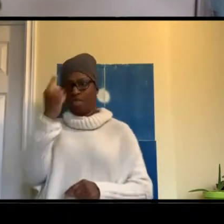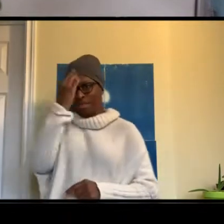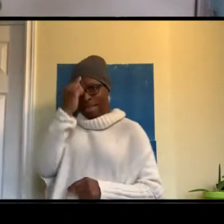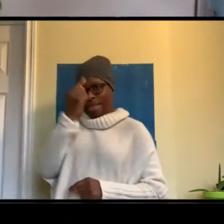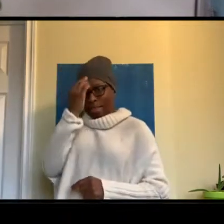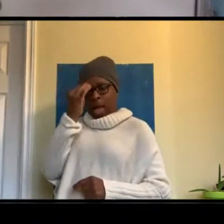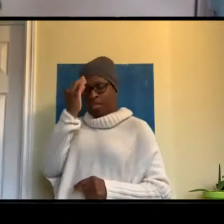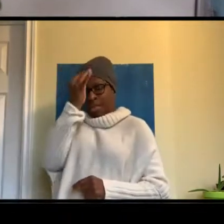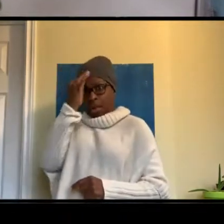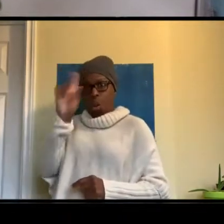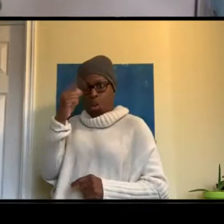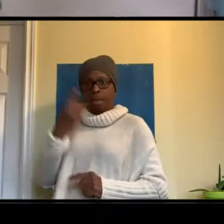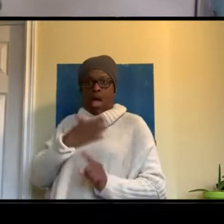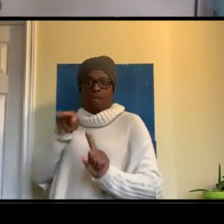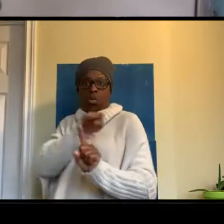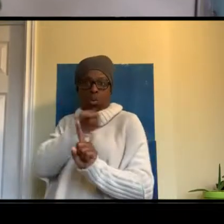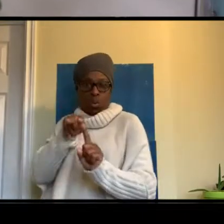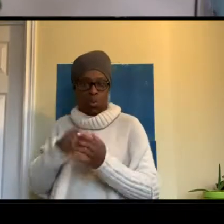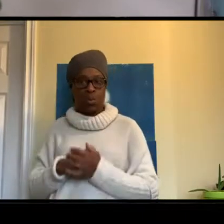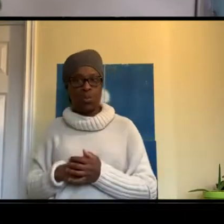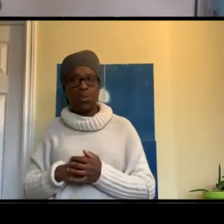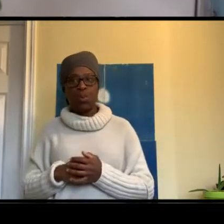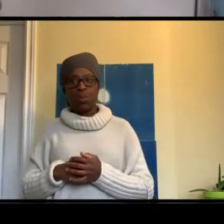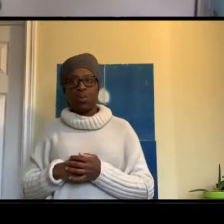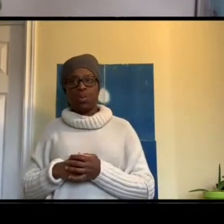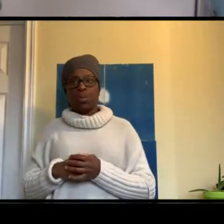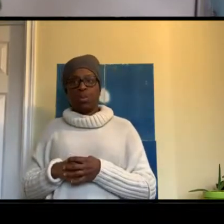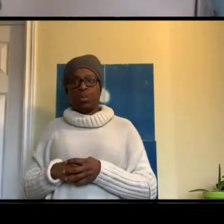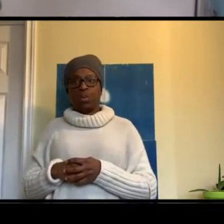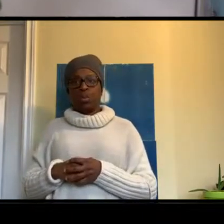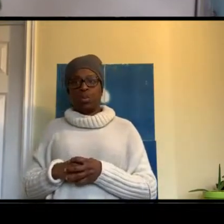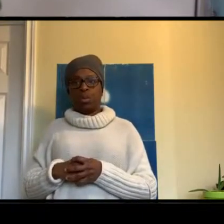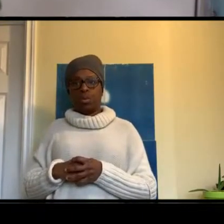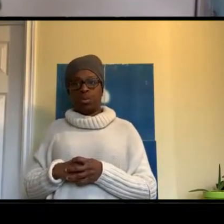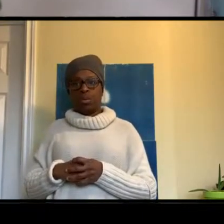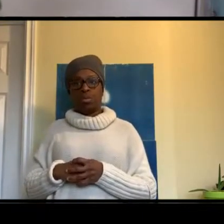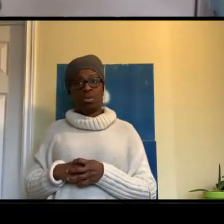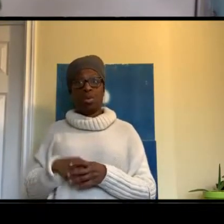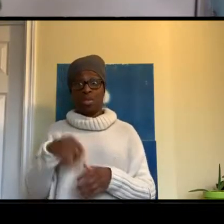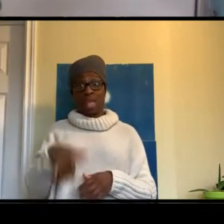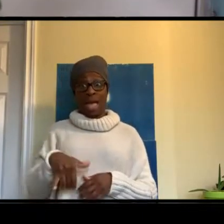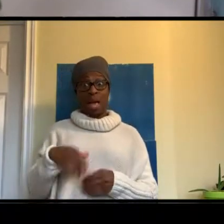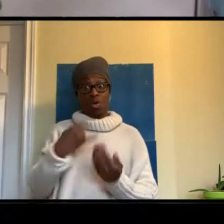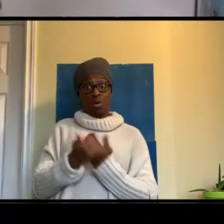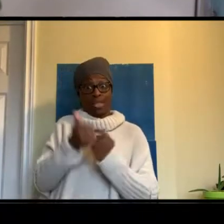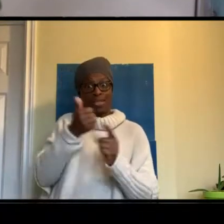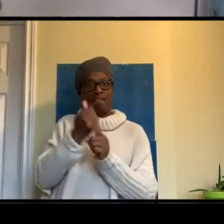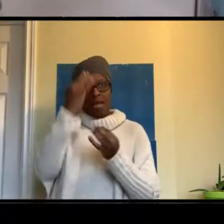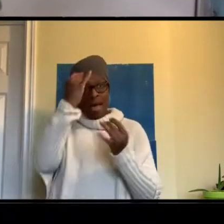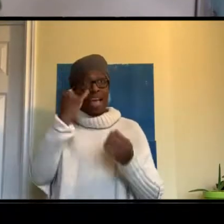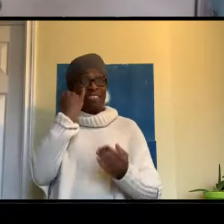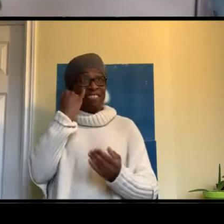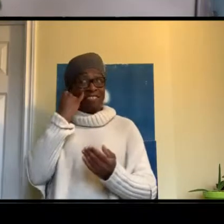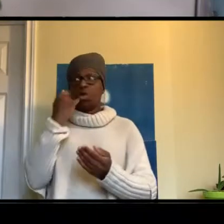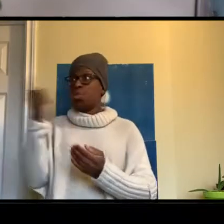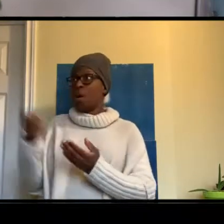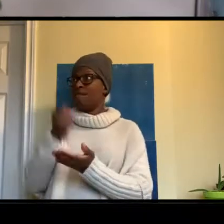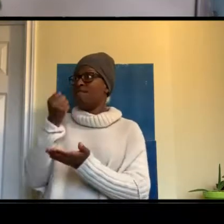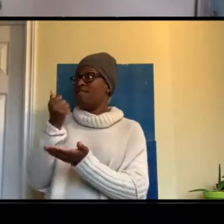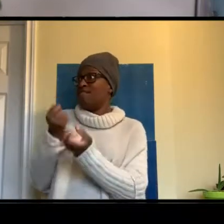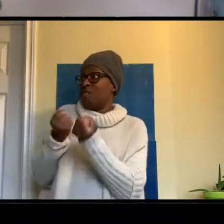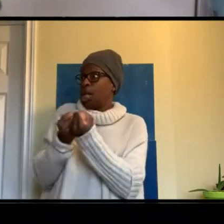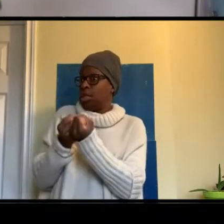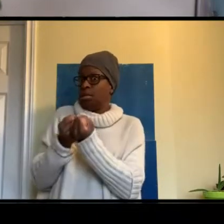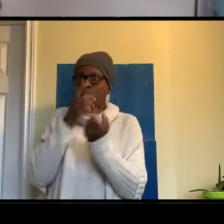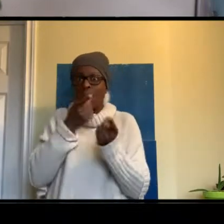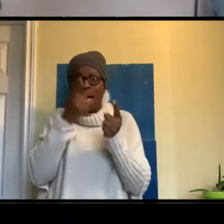and the possibilities, the exciting prospects of this project if it gets funding is going to be awesome. And